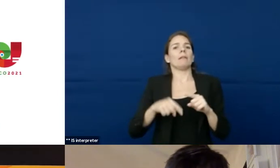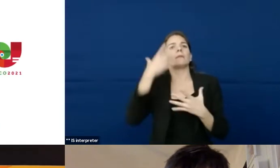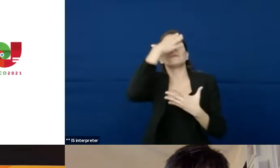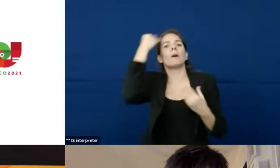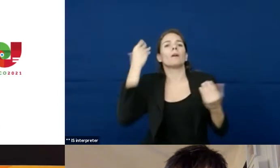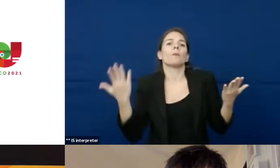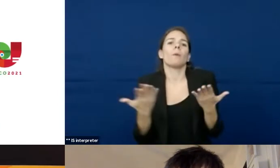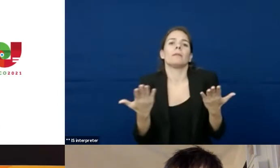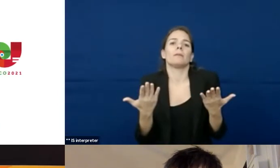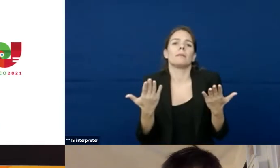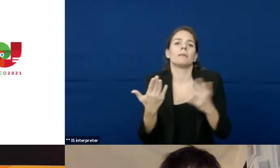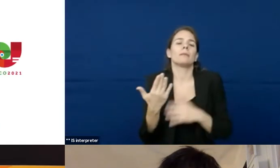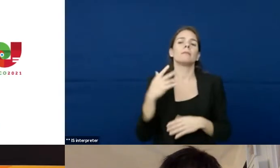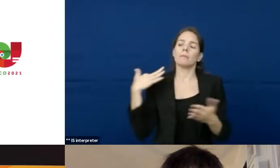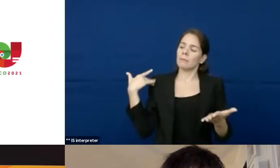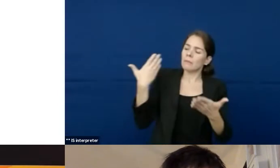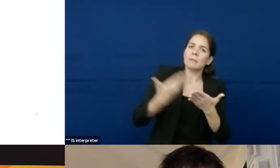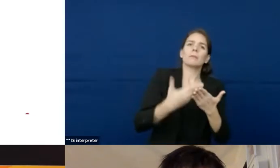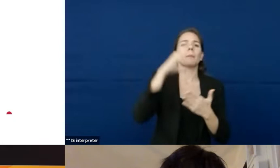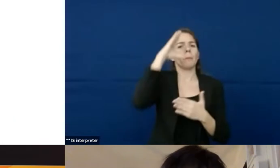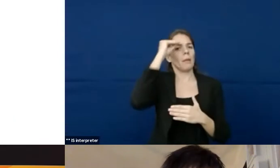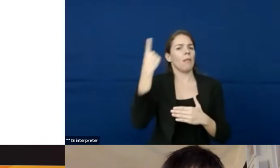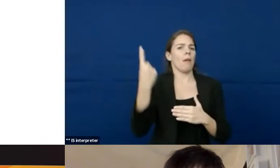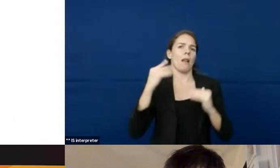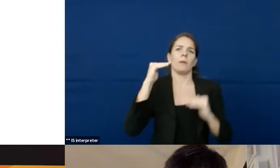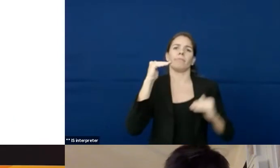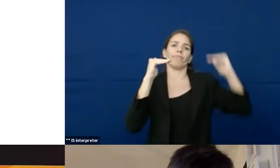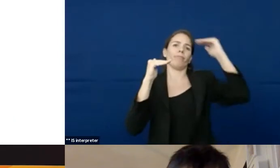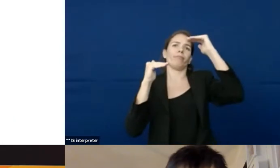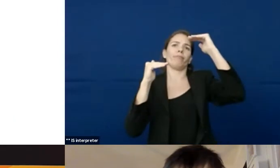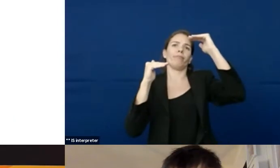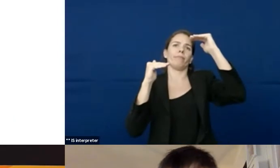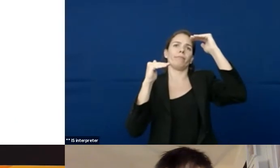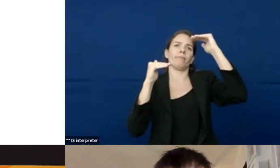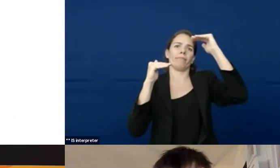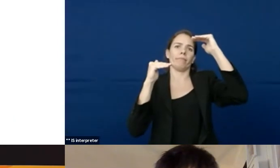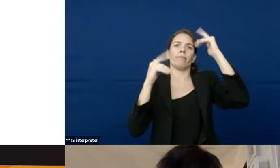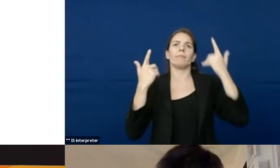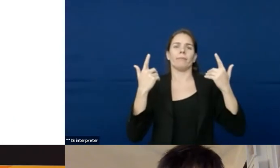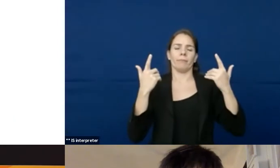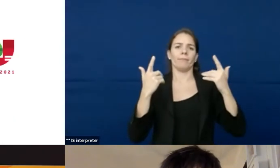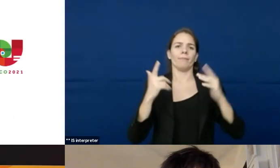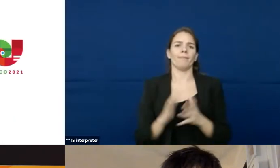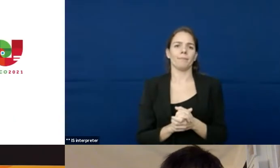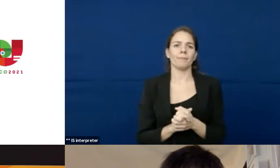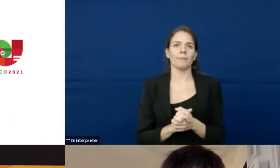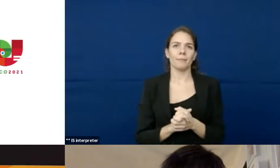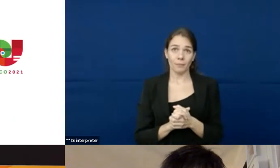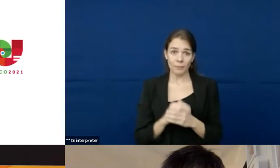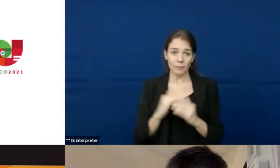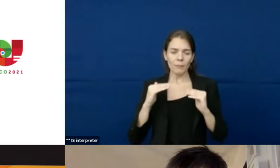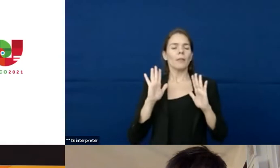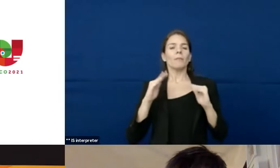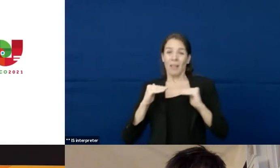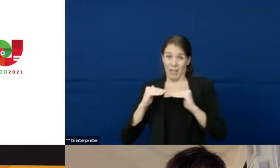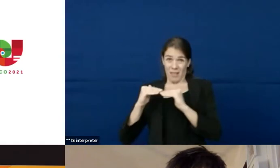any individuals. Gender equality is about diversity. It's about tolerance, about respect and equal